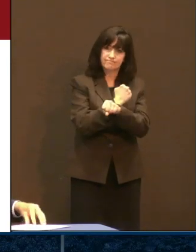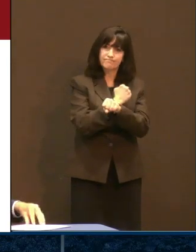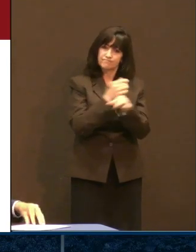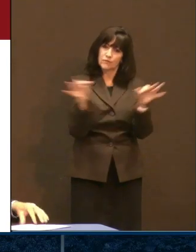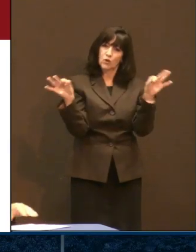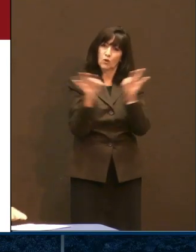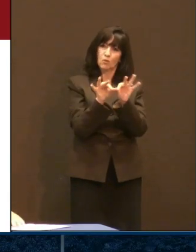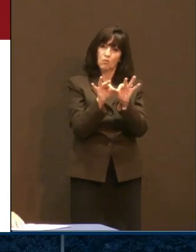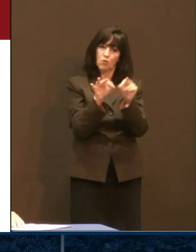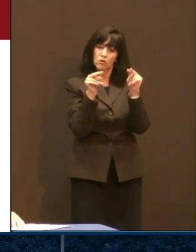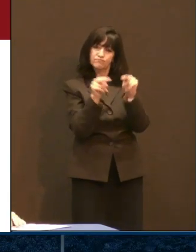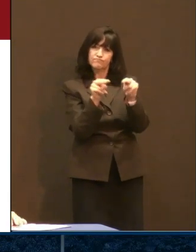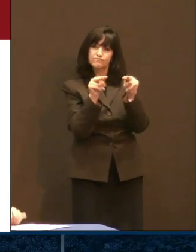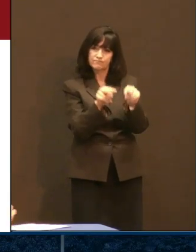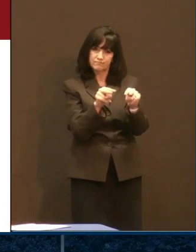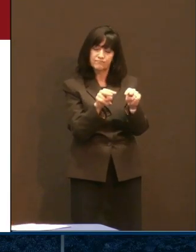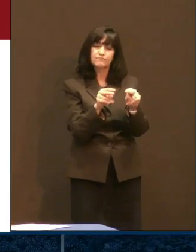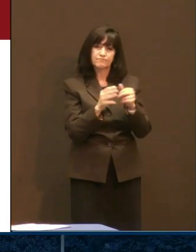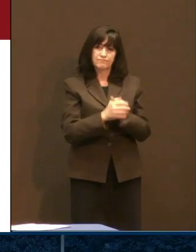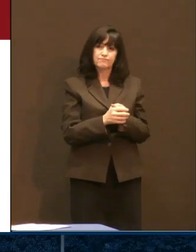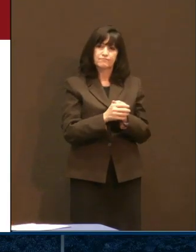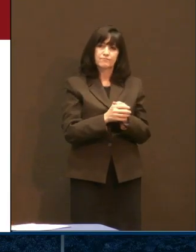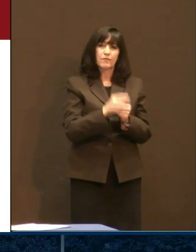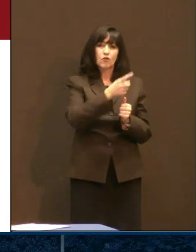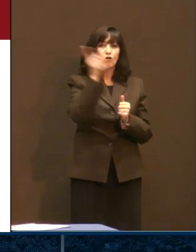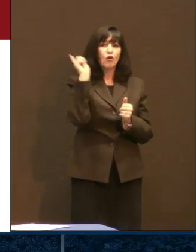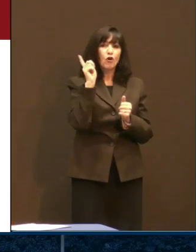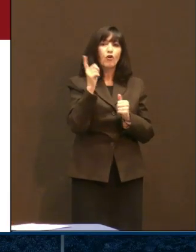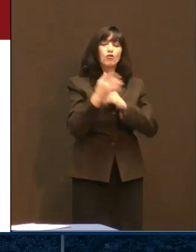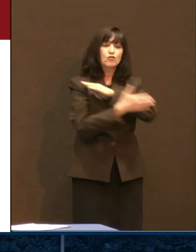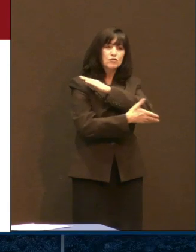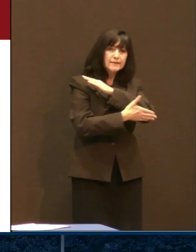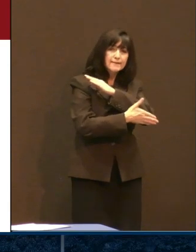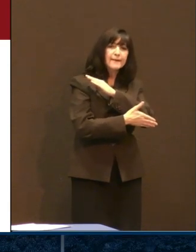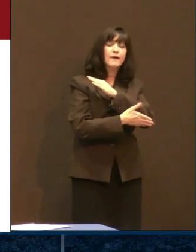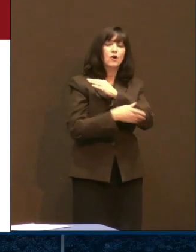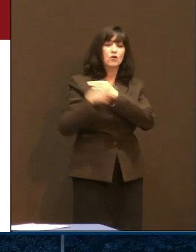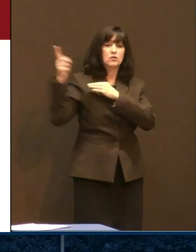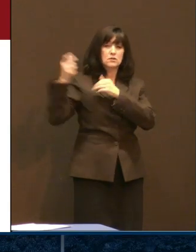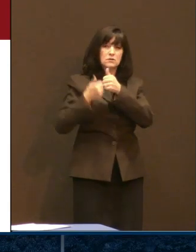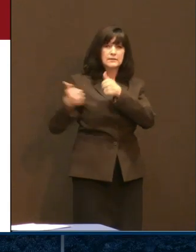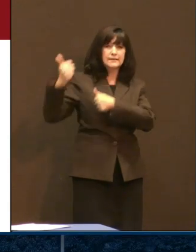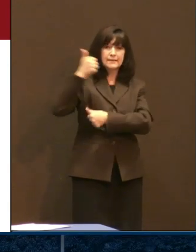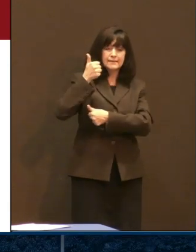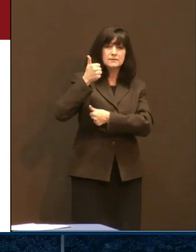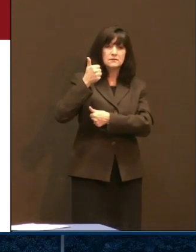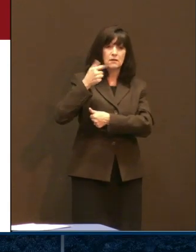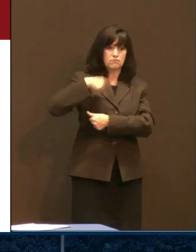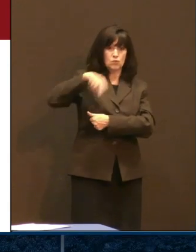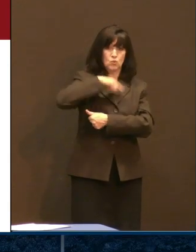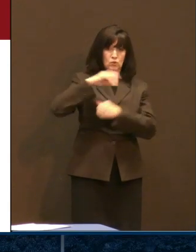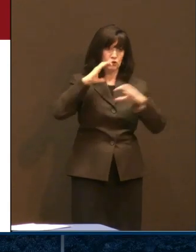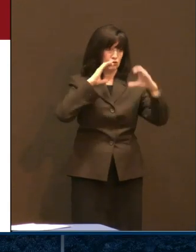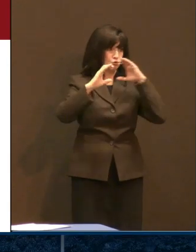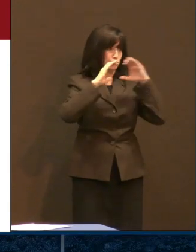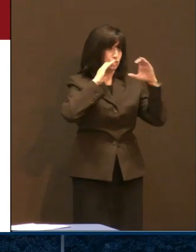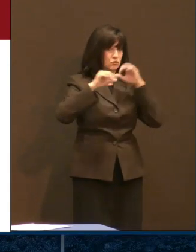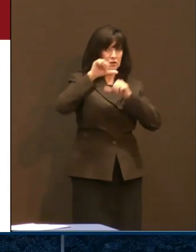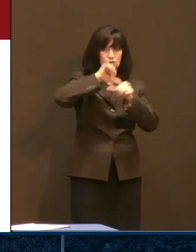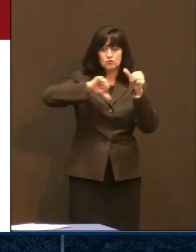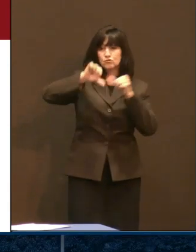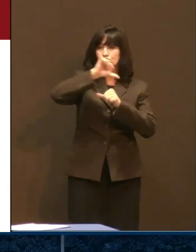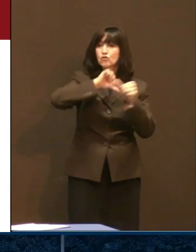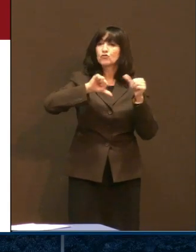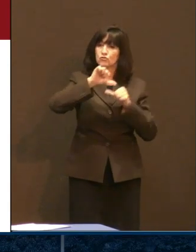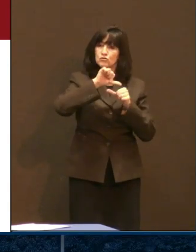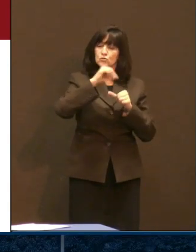with the hospitals, the county executive, and others will really, I think, show very fruitful results very quickly. We know that